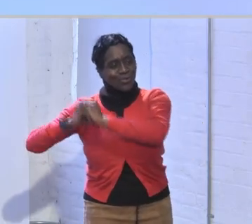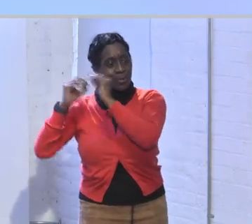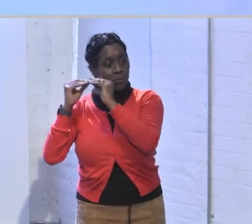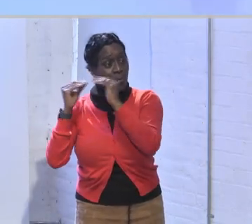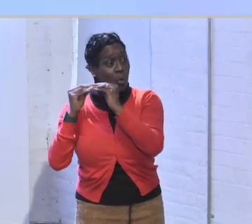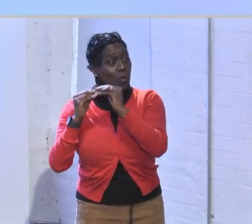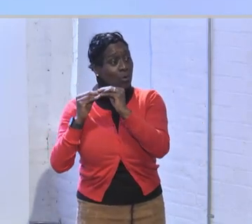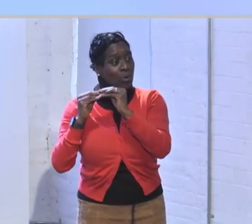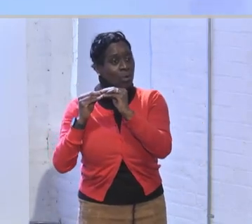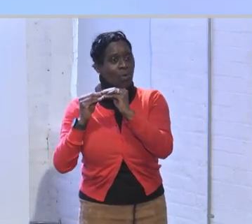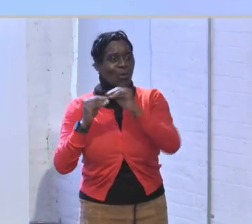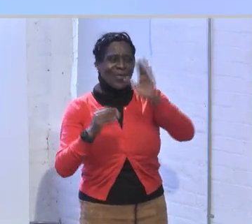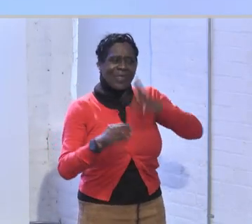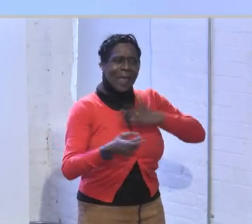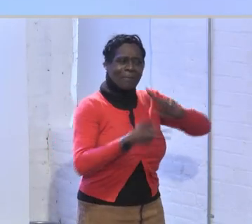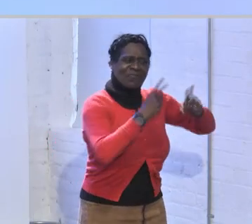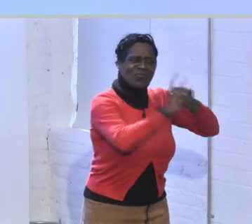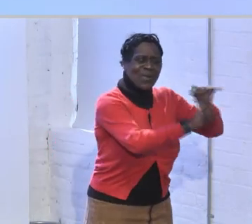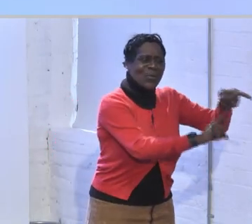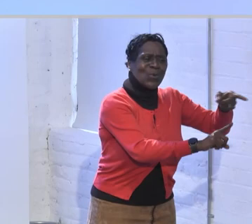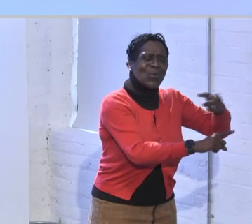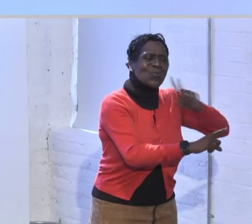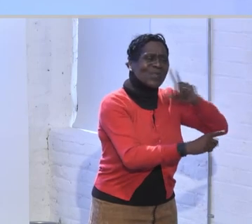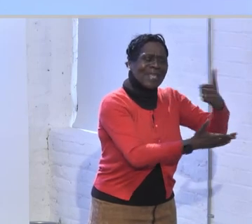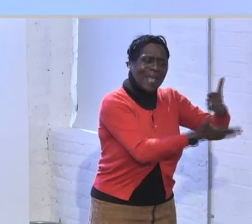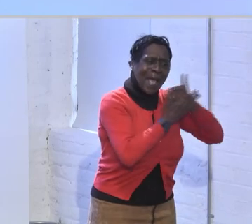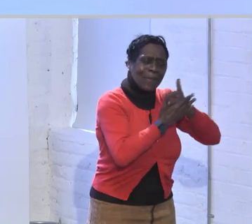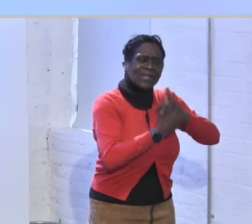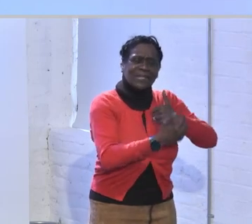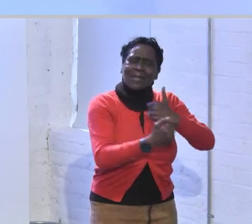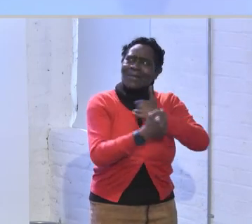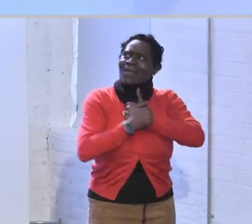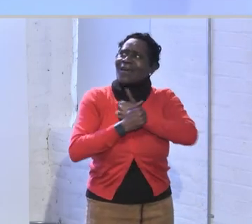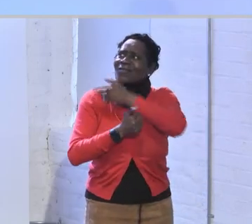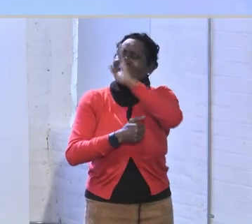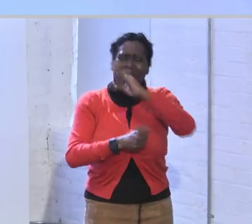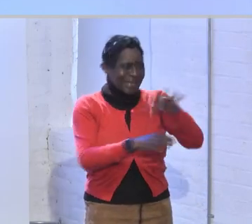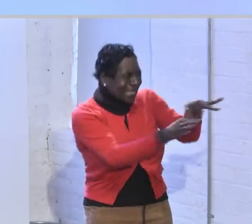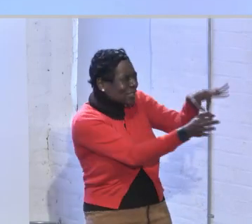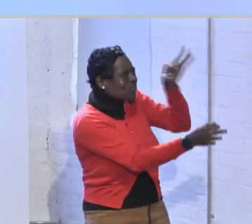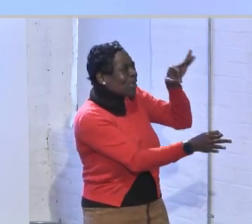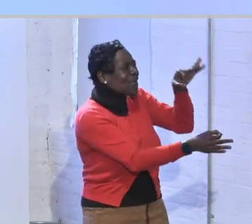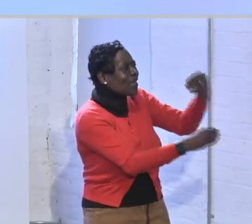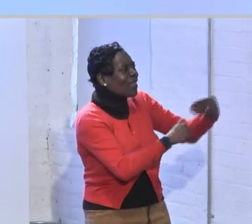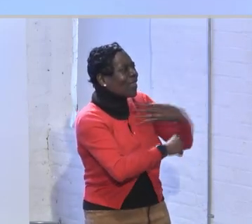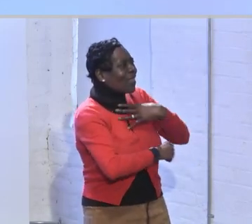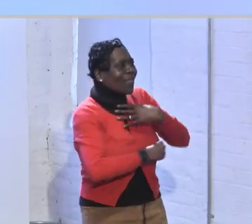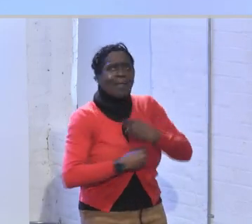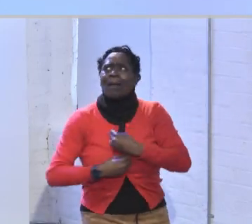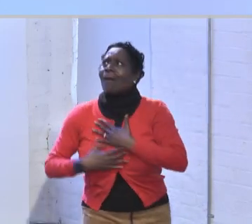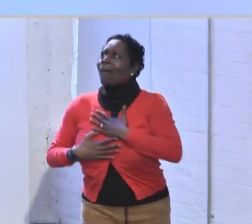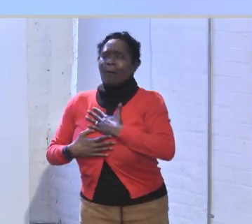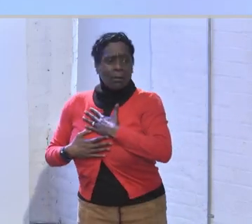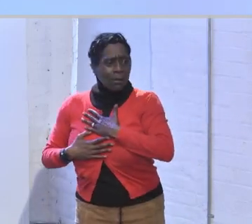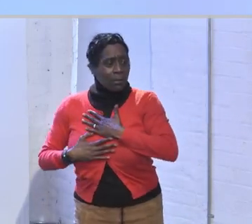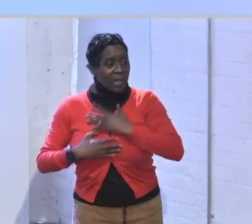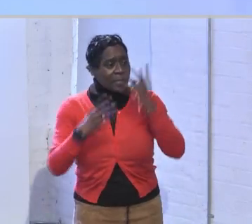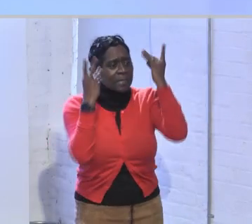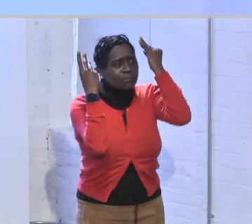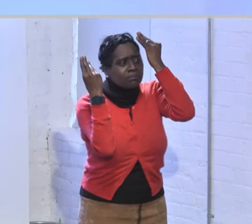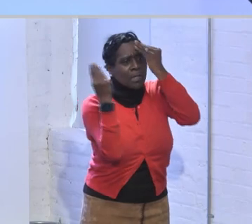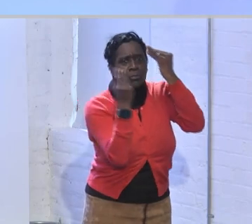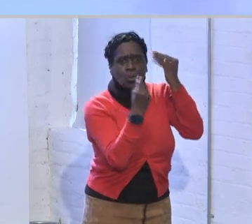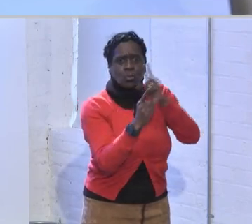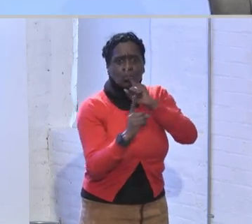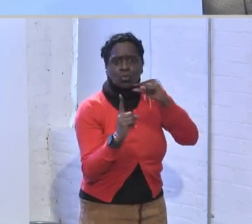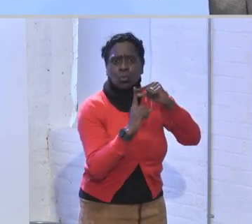us say, that friend really helps me to love God. It's just something about their spirit and our relationship. Maybe it's meditating on his promises,